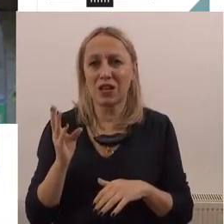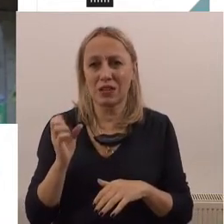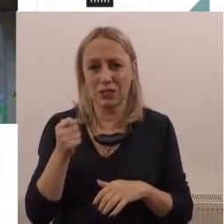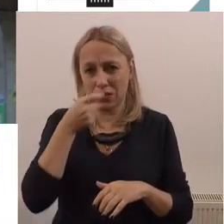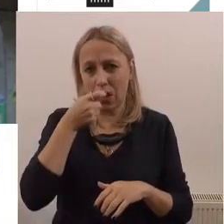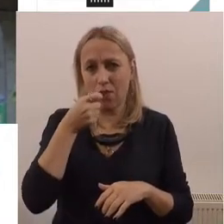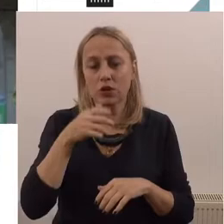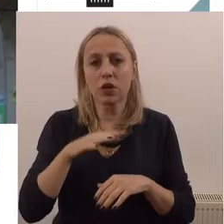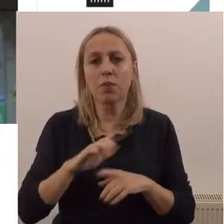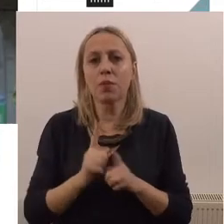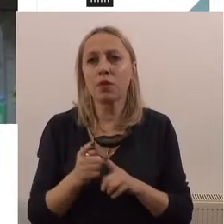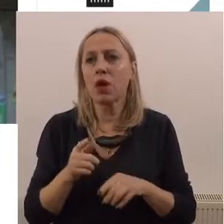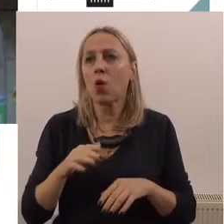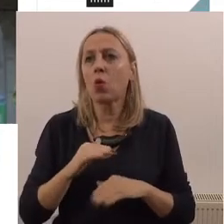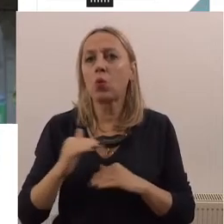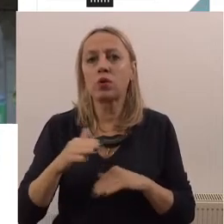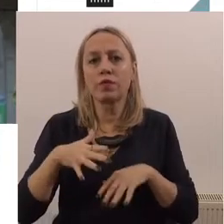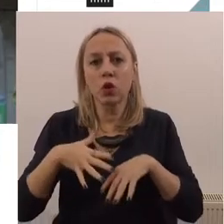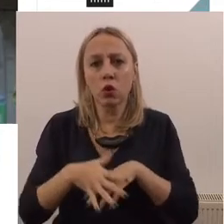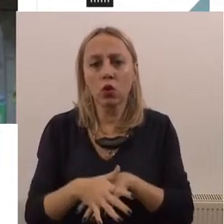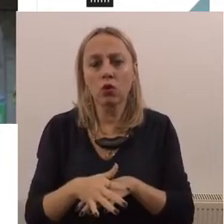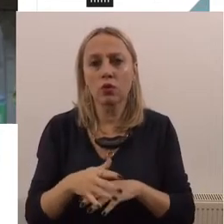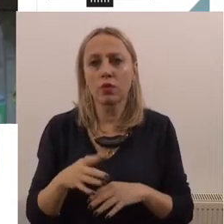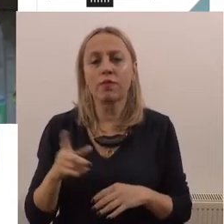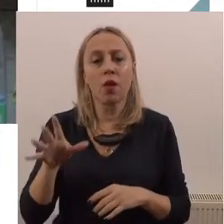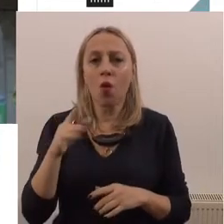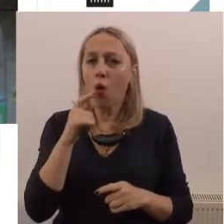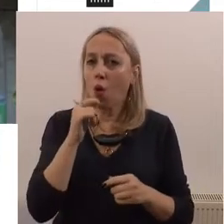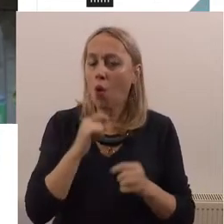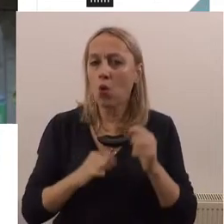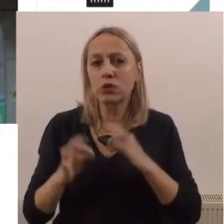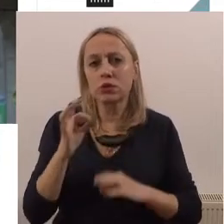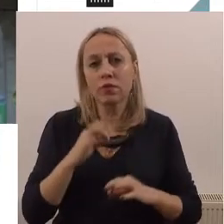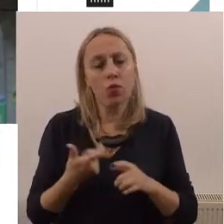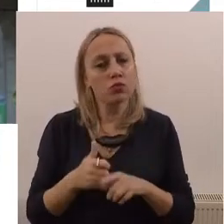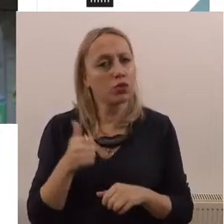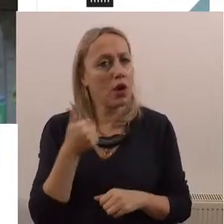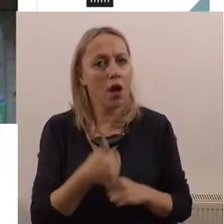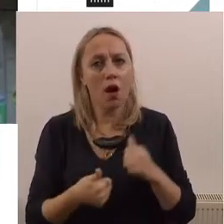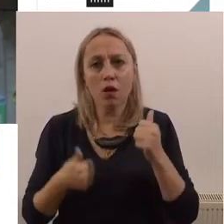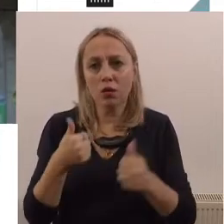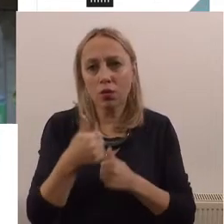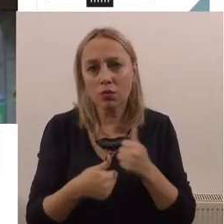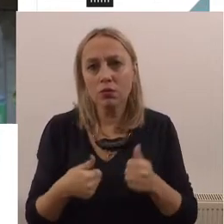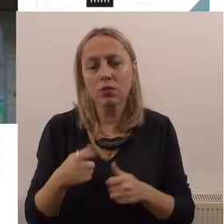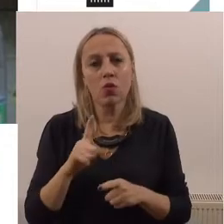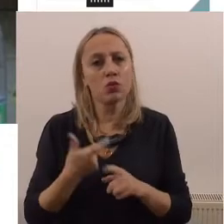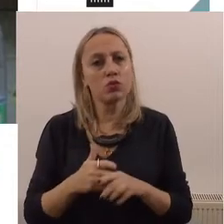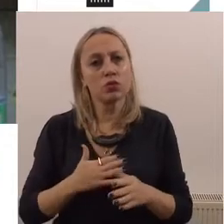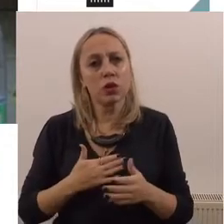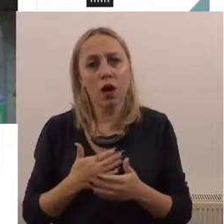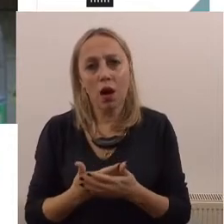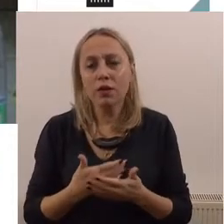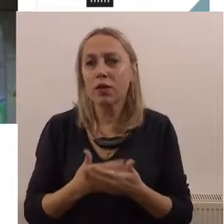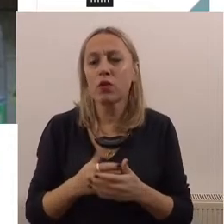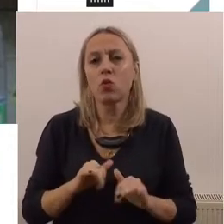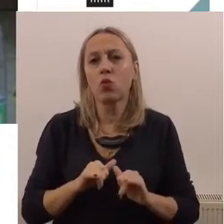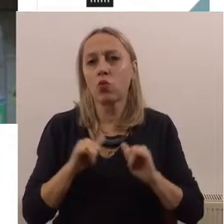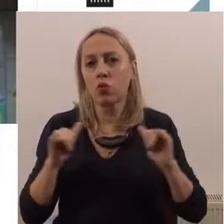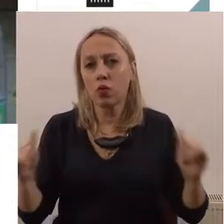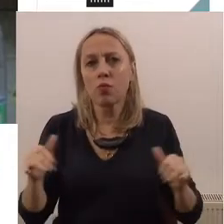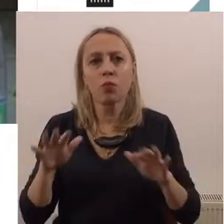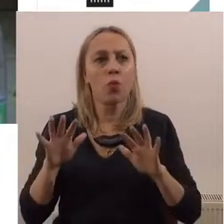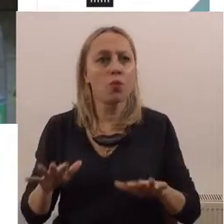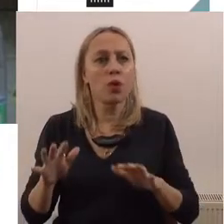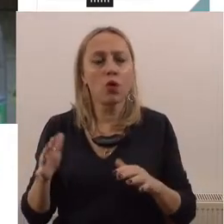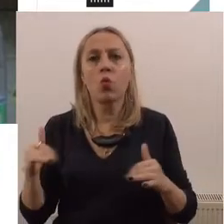of inclusivity in Vyksa, and people with disabilities provided a very positive feedback, and they said that